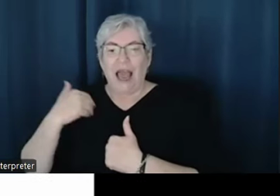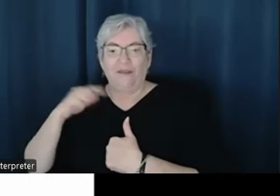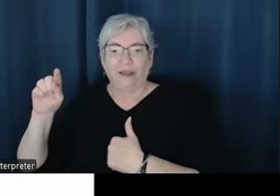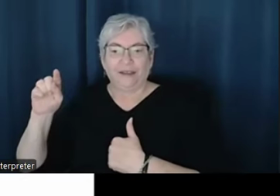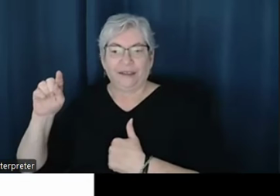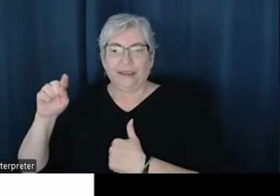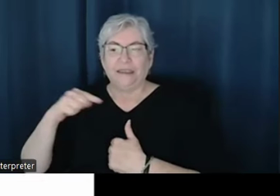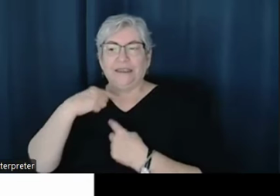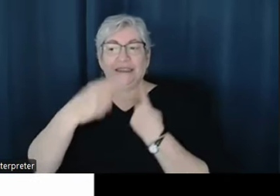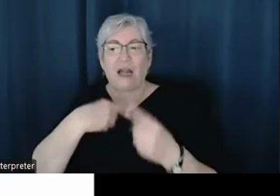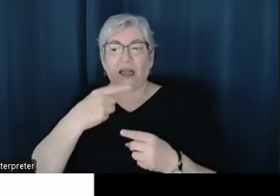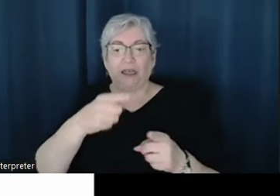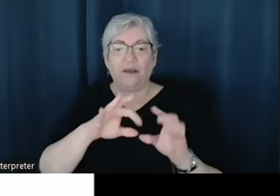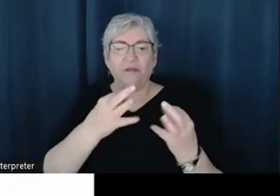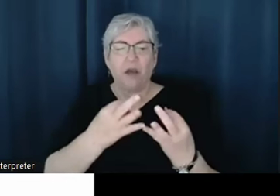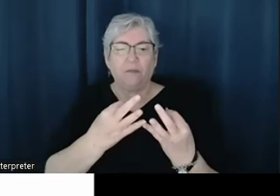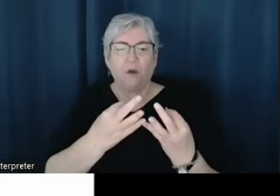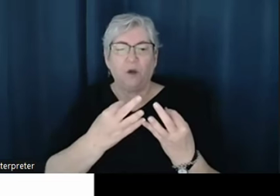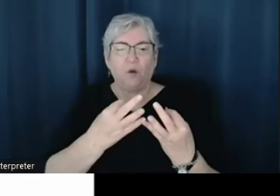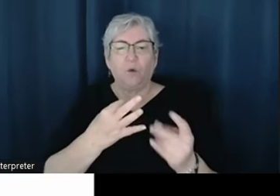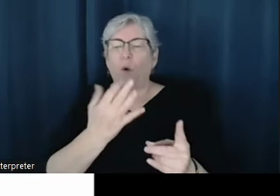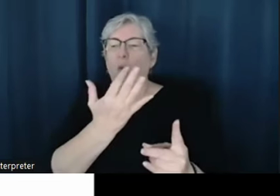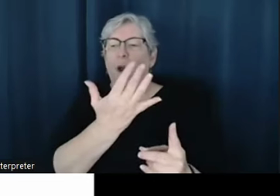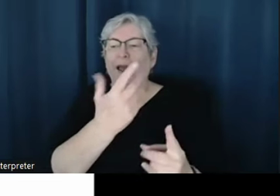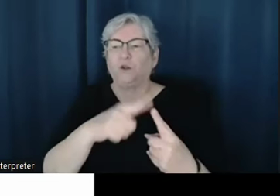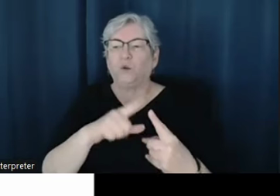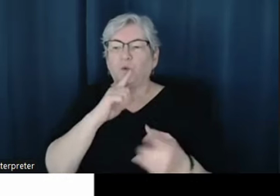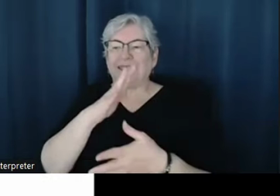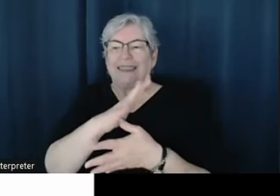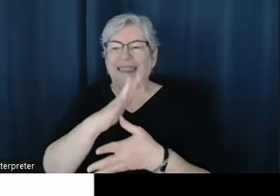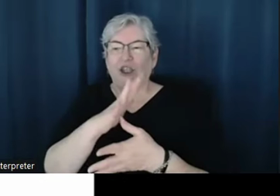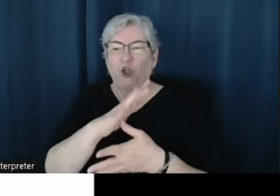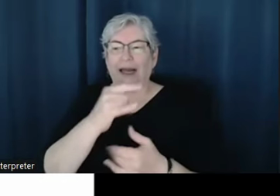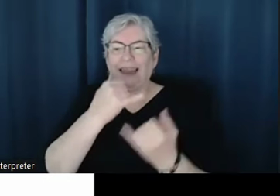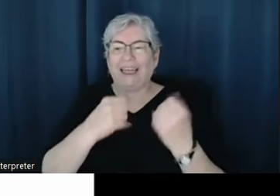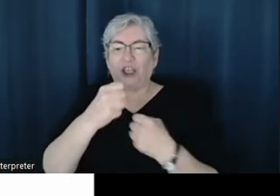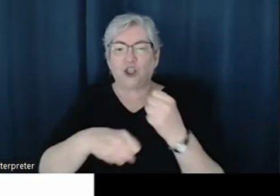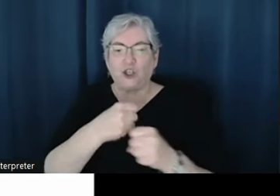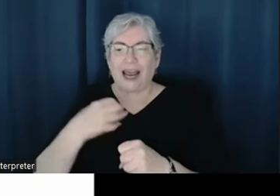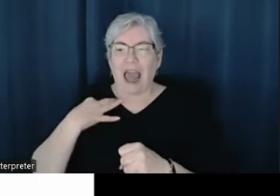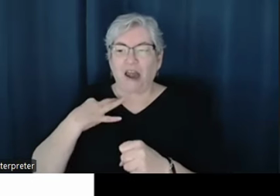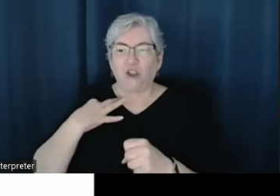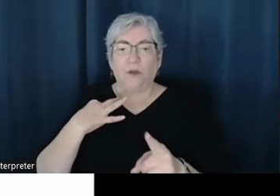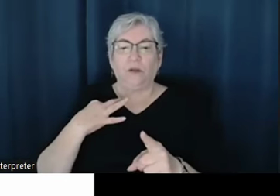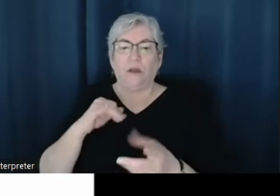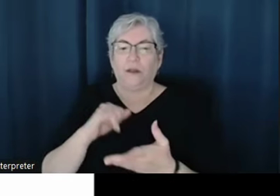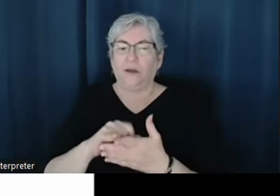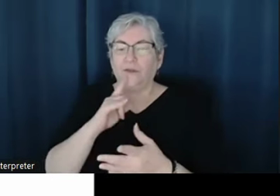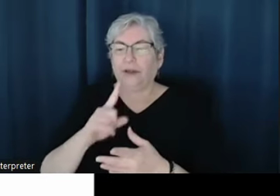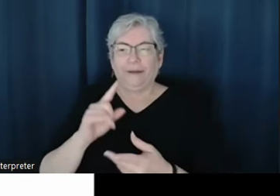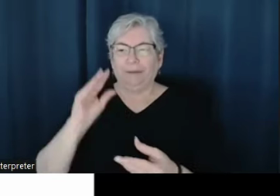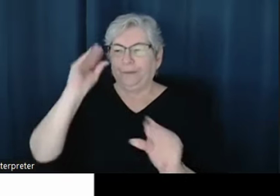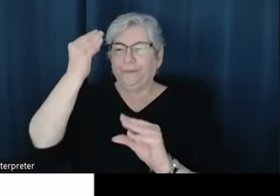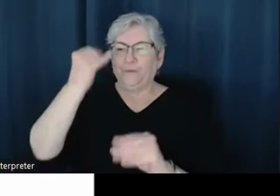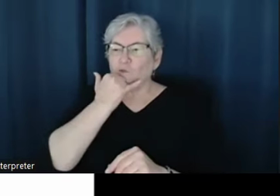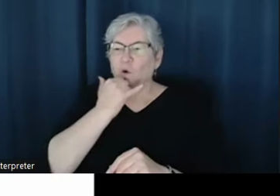historically telling families, telling students, you have to wait till your senior year, your last year of eligibility, whatever. That was complete bonkers. And it